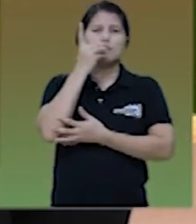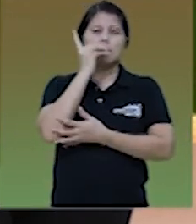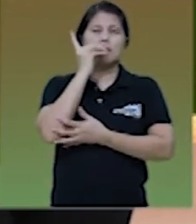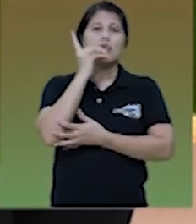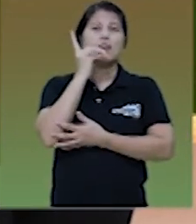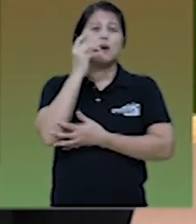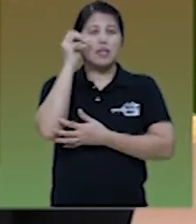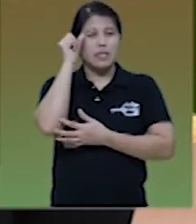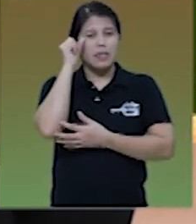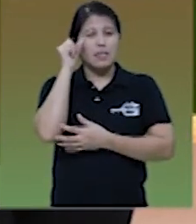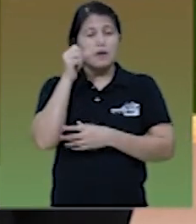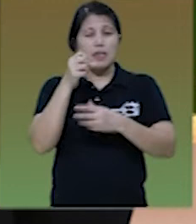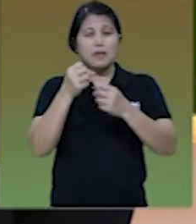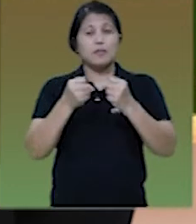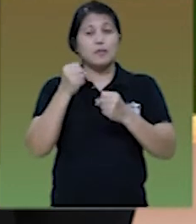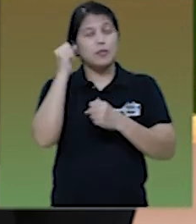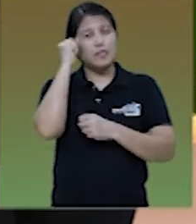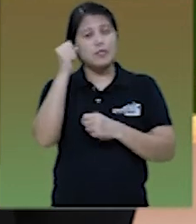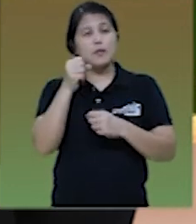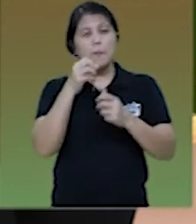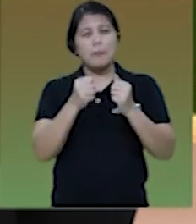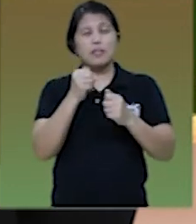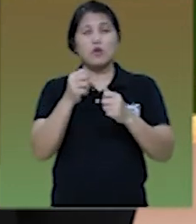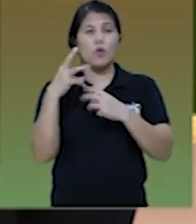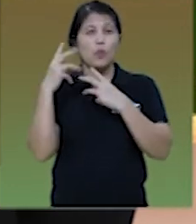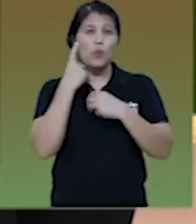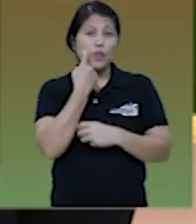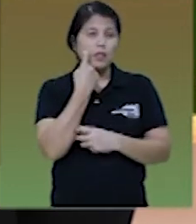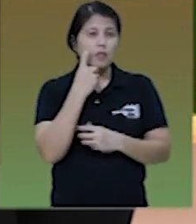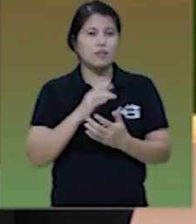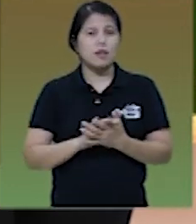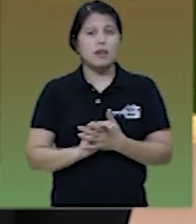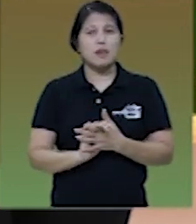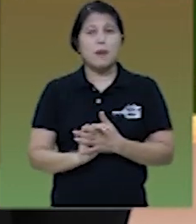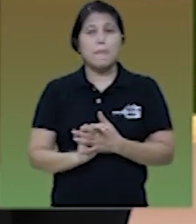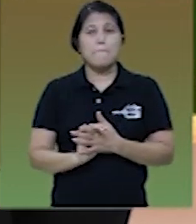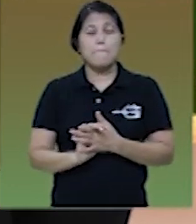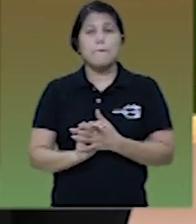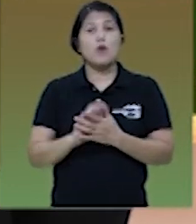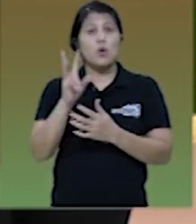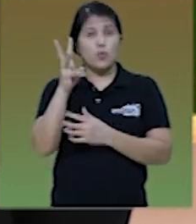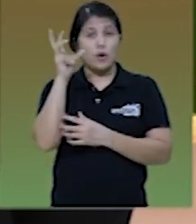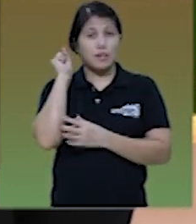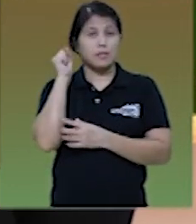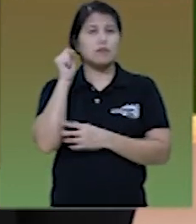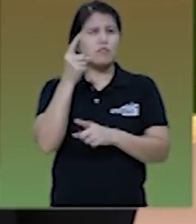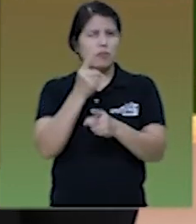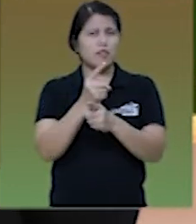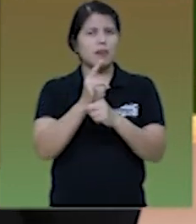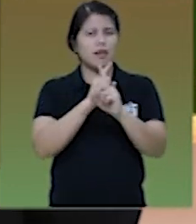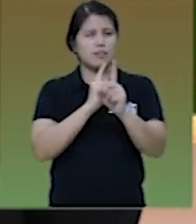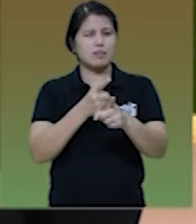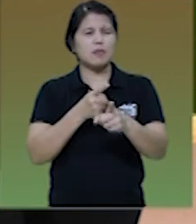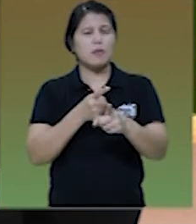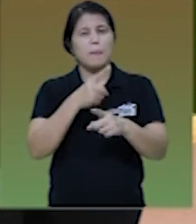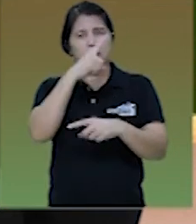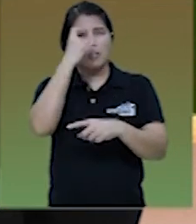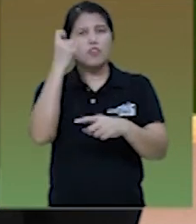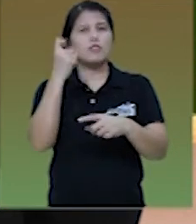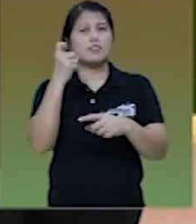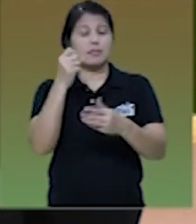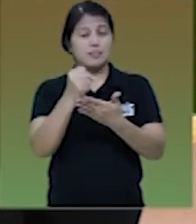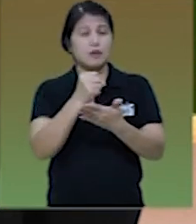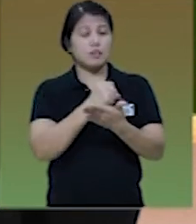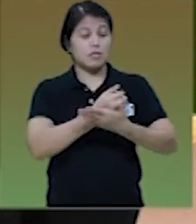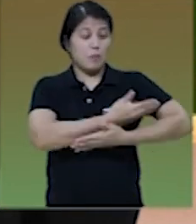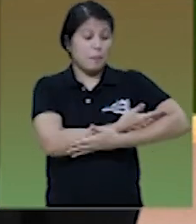ago. The be verb was is the correct answer because the subject is the baby,